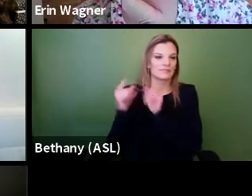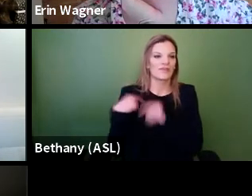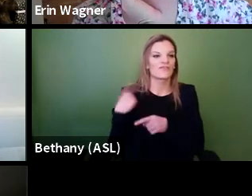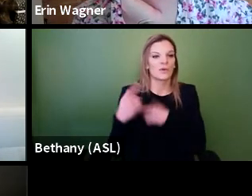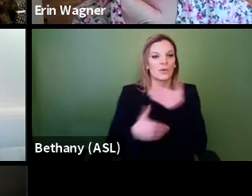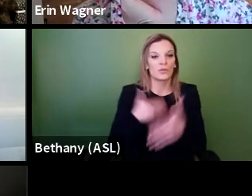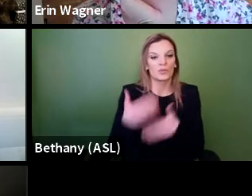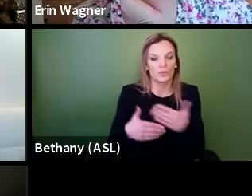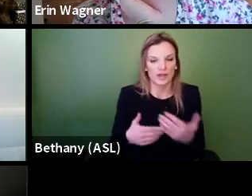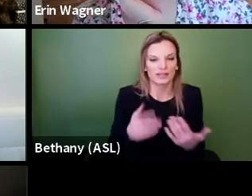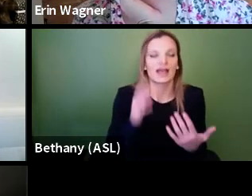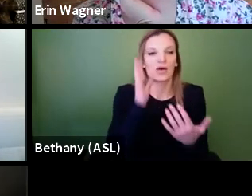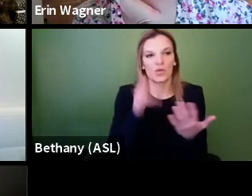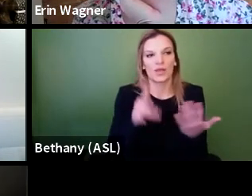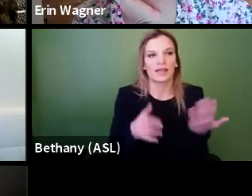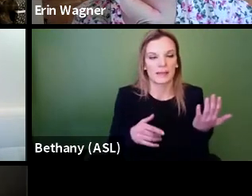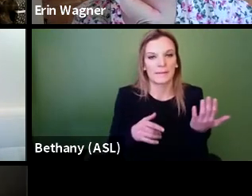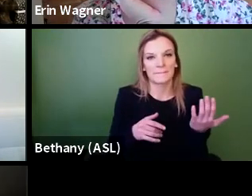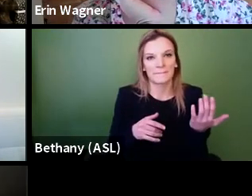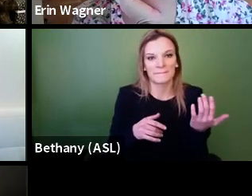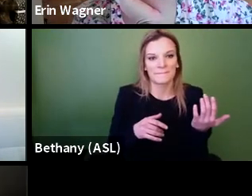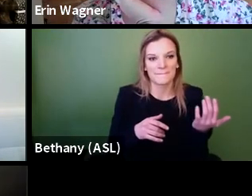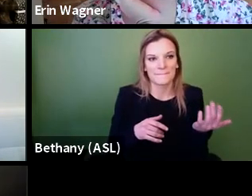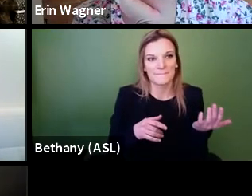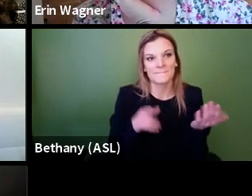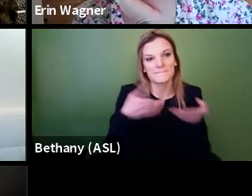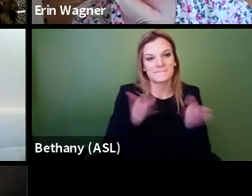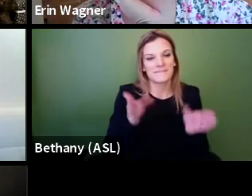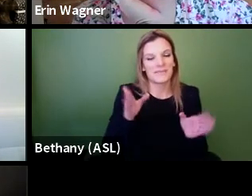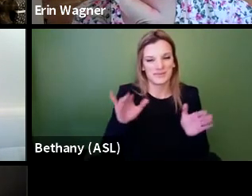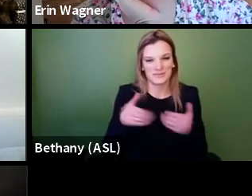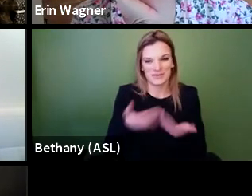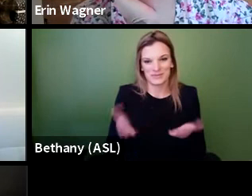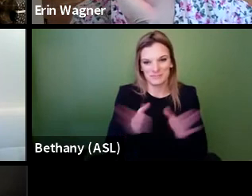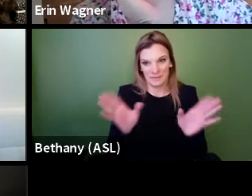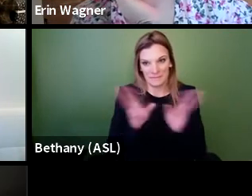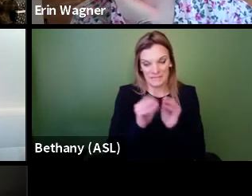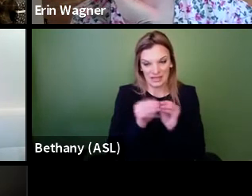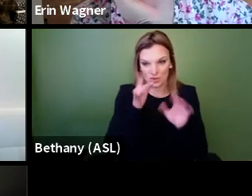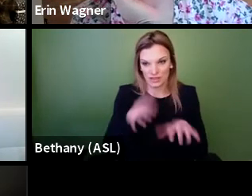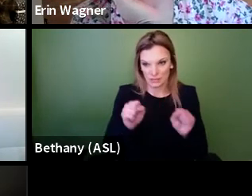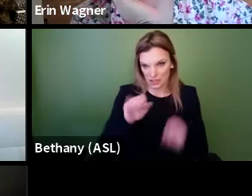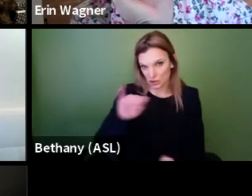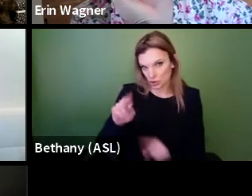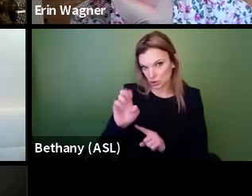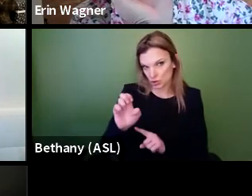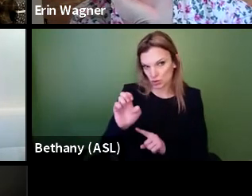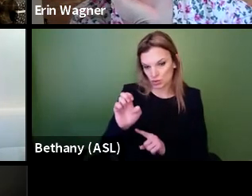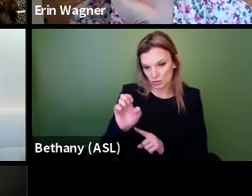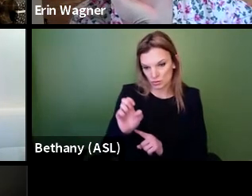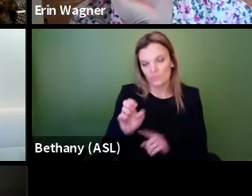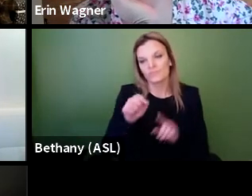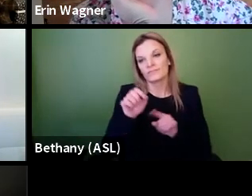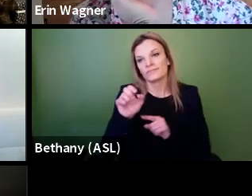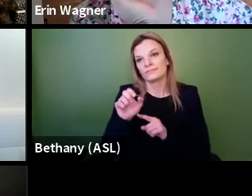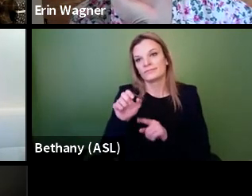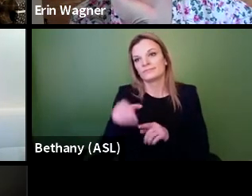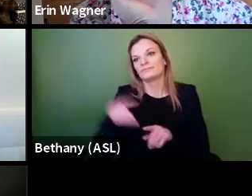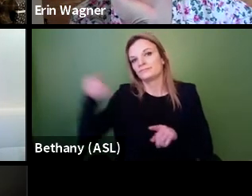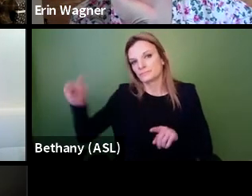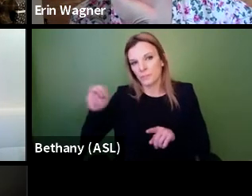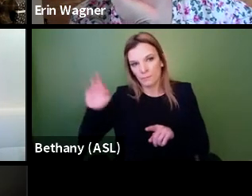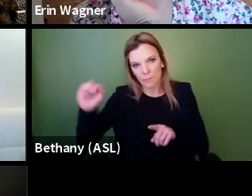to the public hearings that will take place in May and June in terms of what we'll do in March, what we'll be